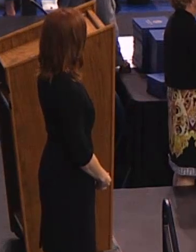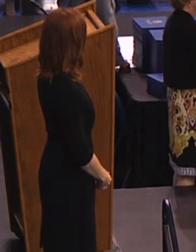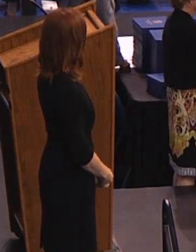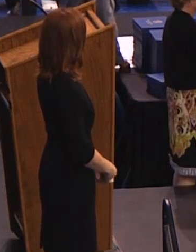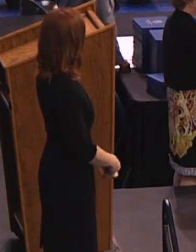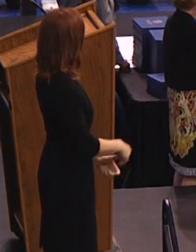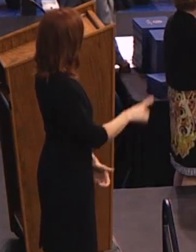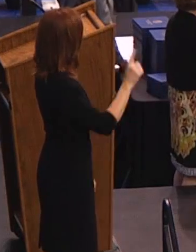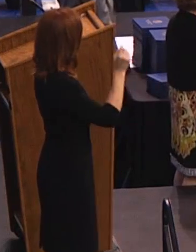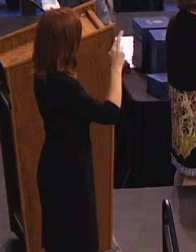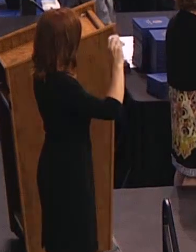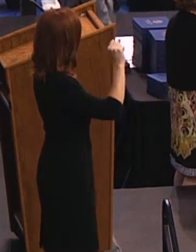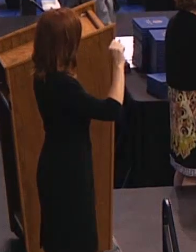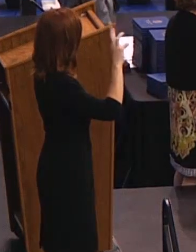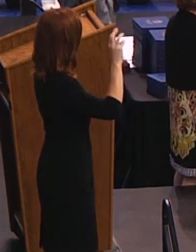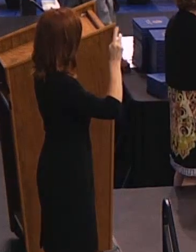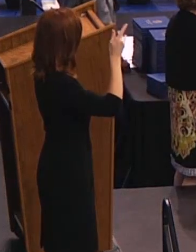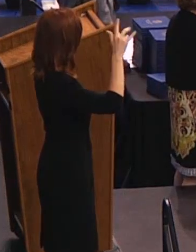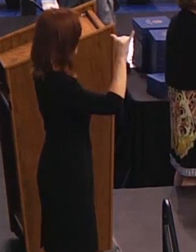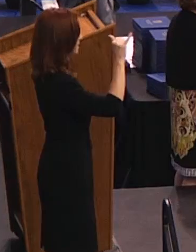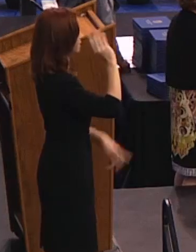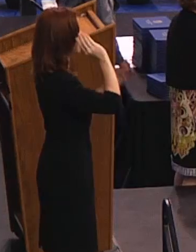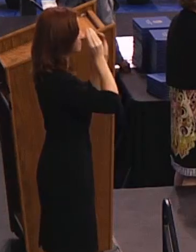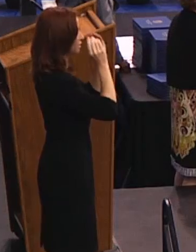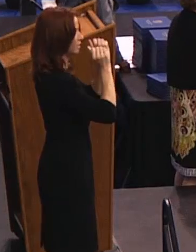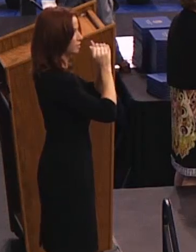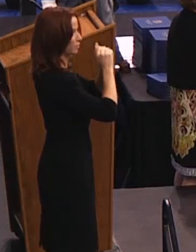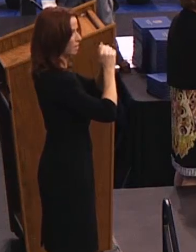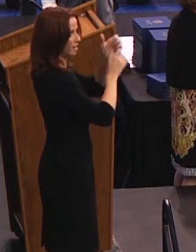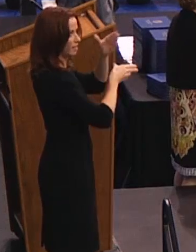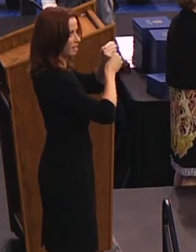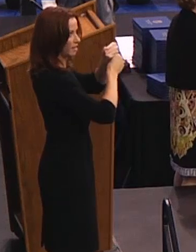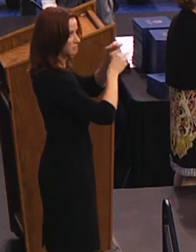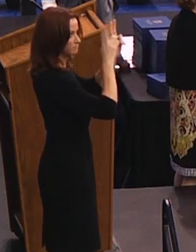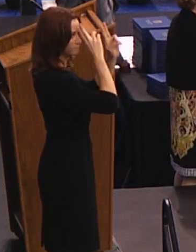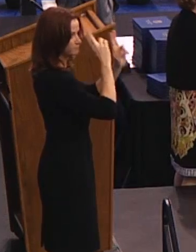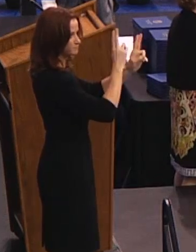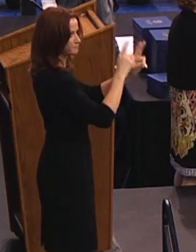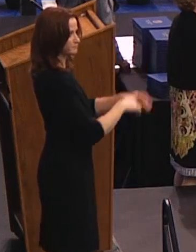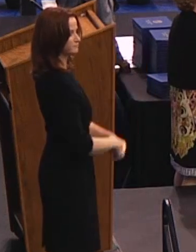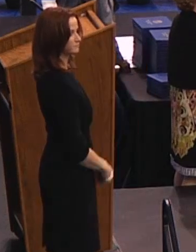Tara Shea Wimberly, Cosmetology with Distinction.